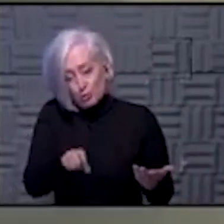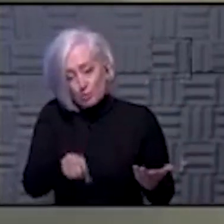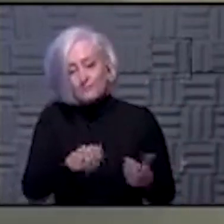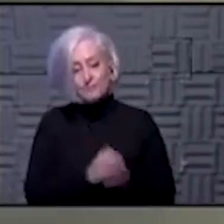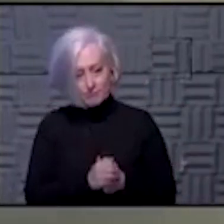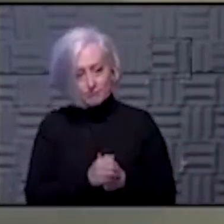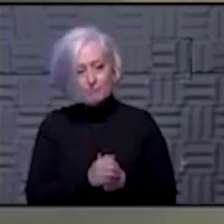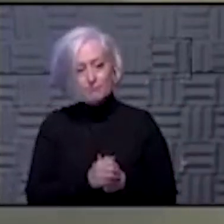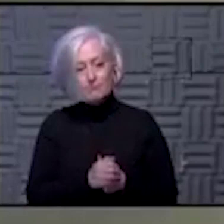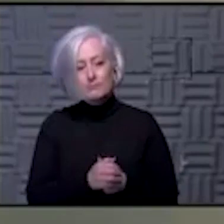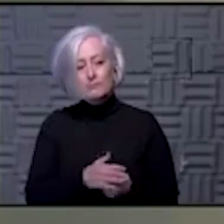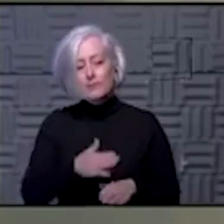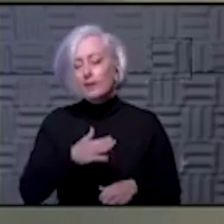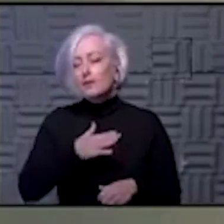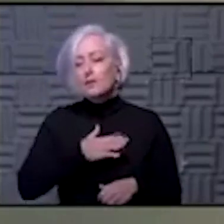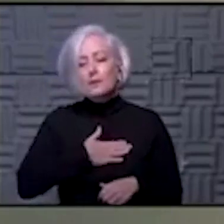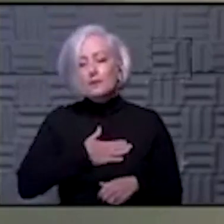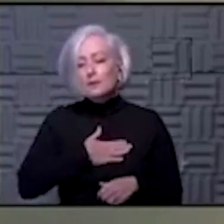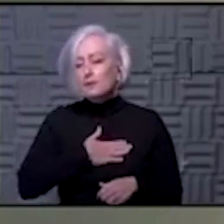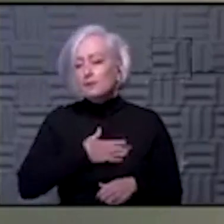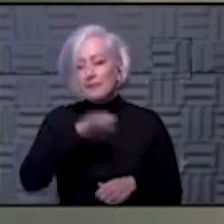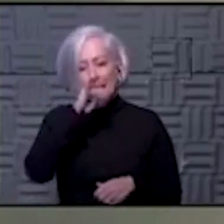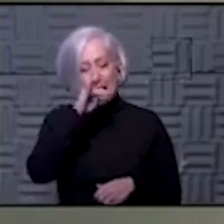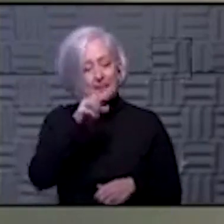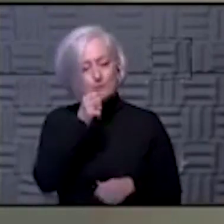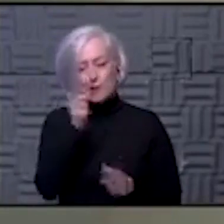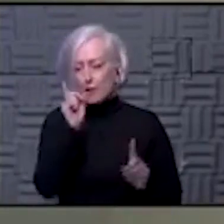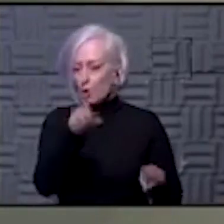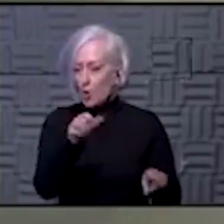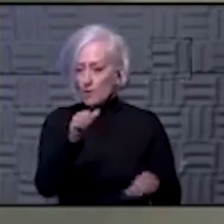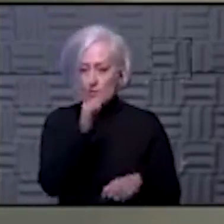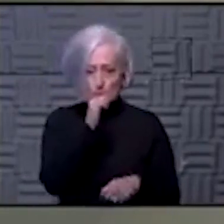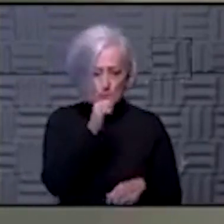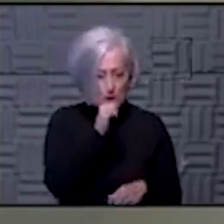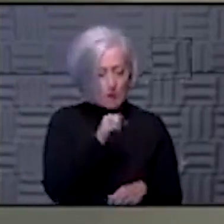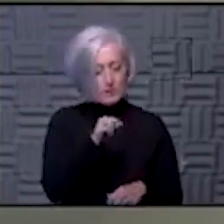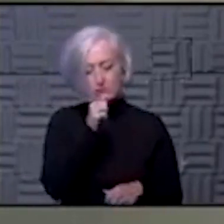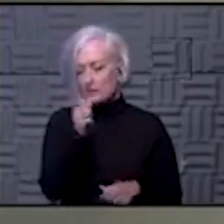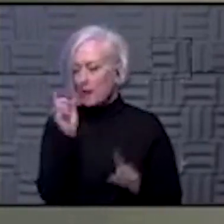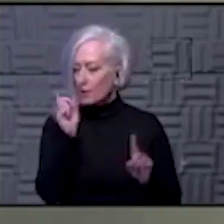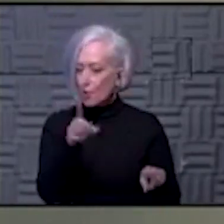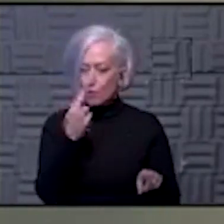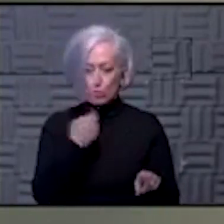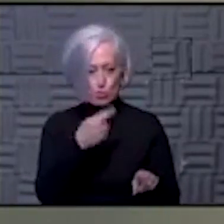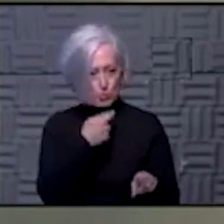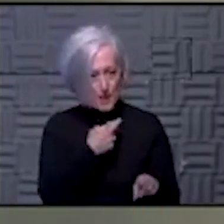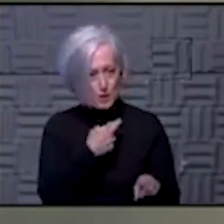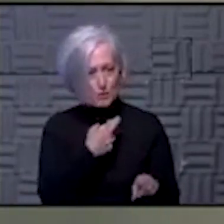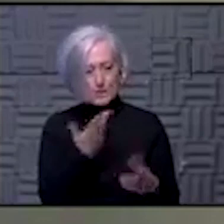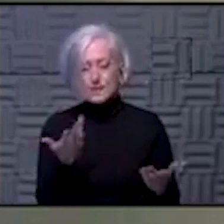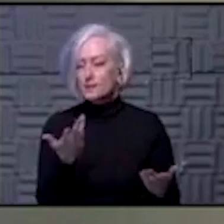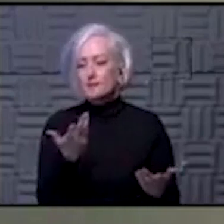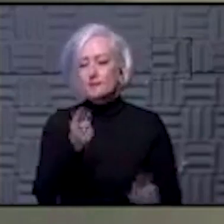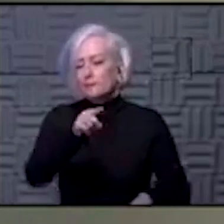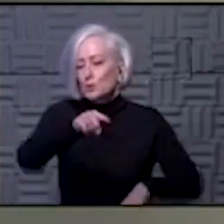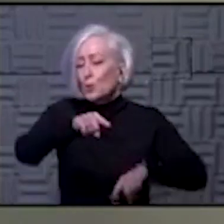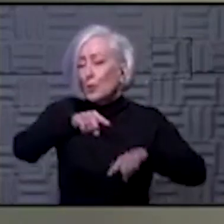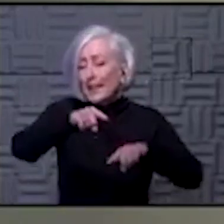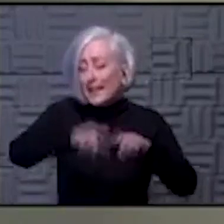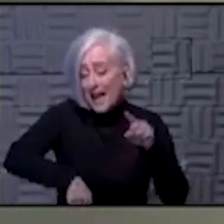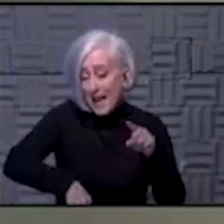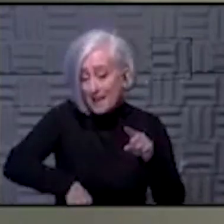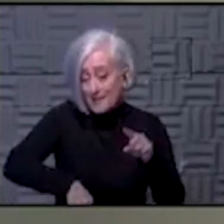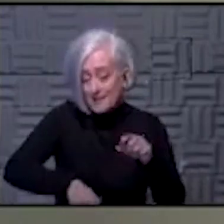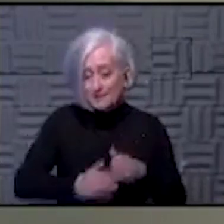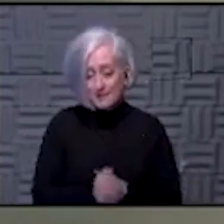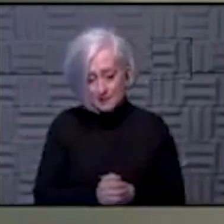go, they're not going out to bars, we're not going to restaurants. I just cannot fathom what